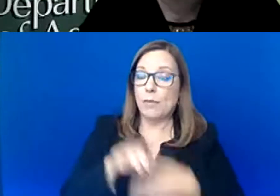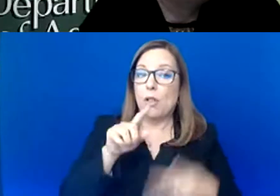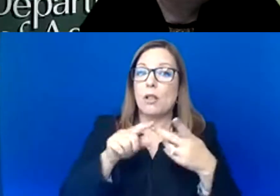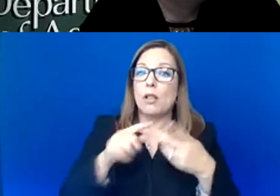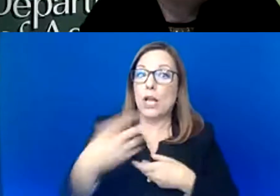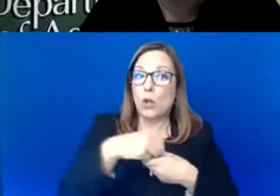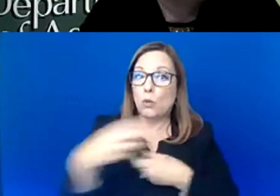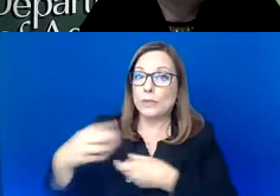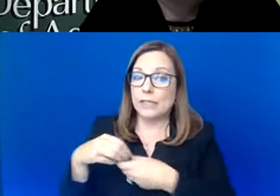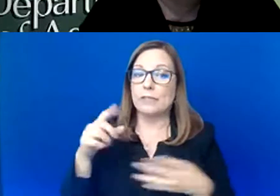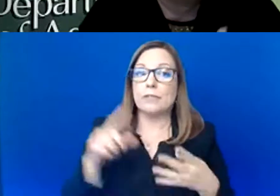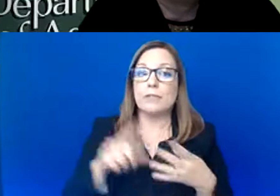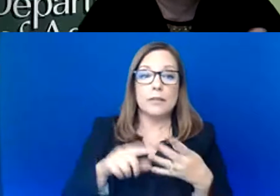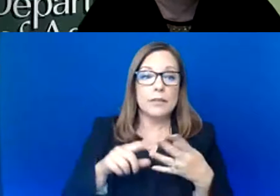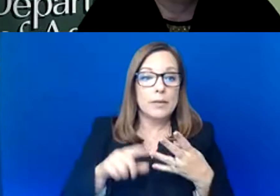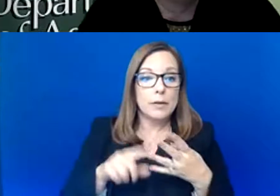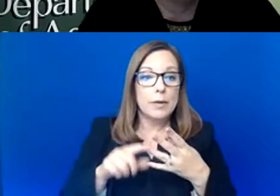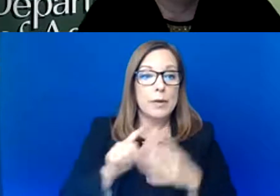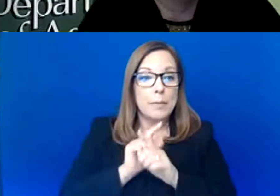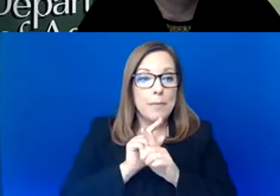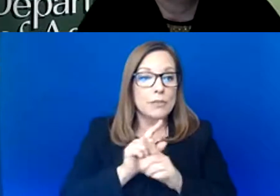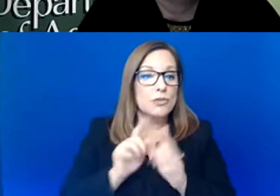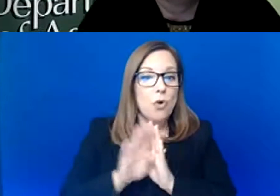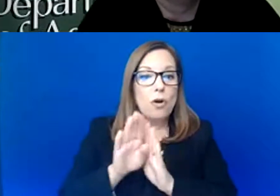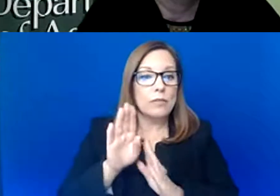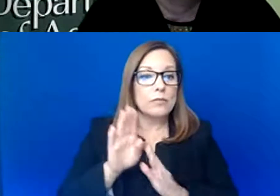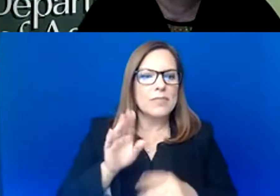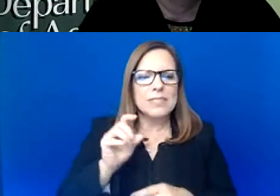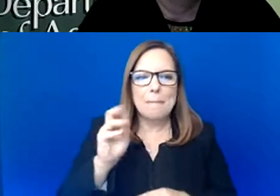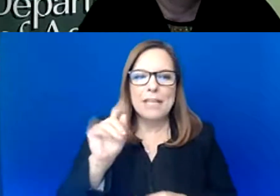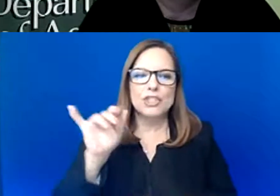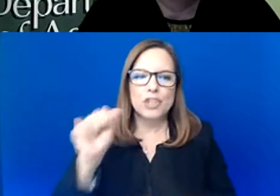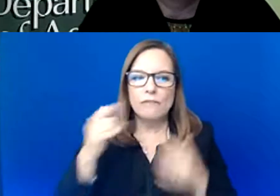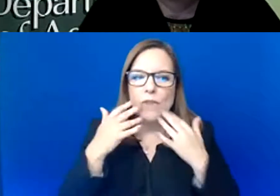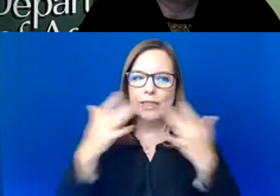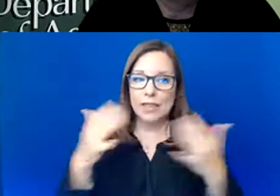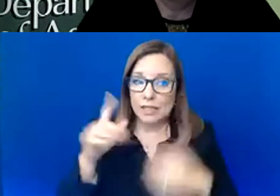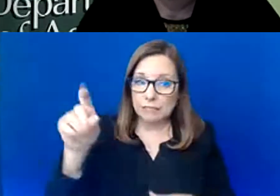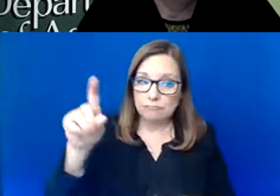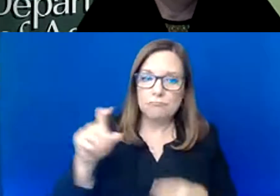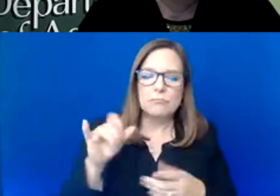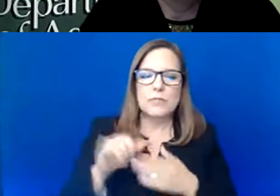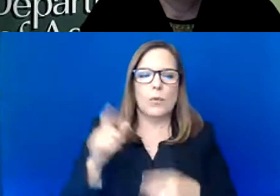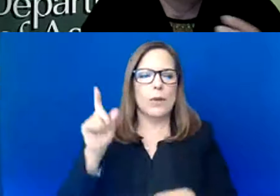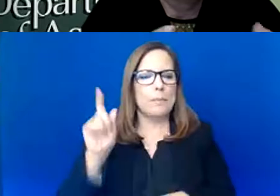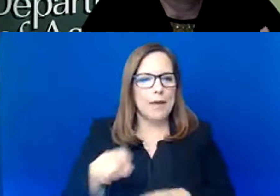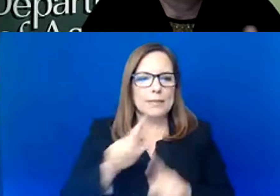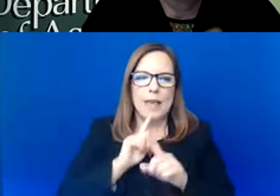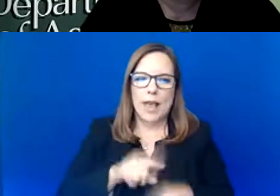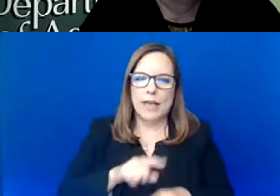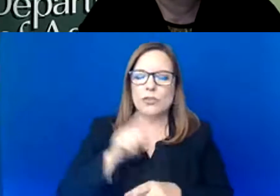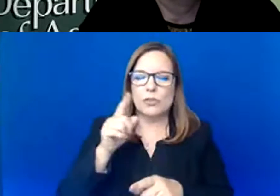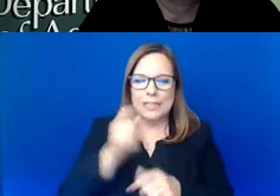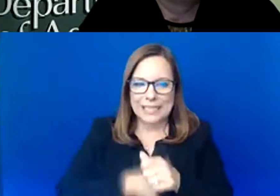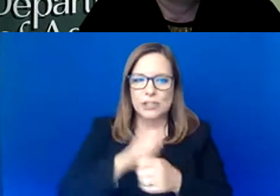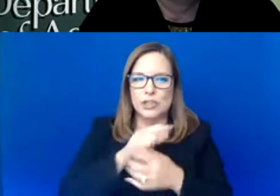is it dementia friendly? So all the work that we do must meet and answer those questions. As you can see, part of our